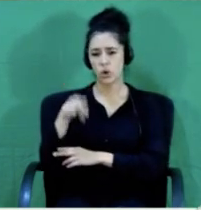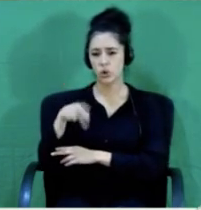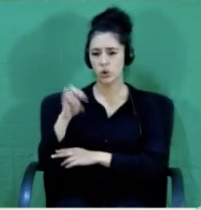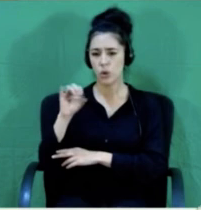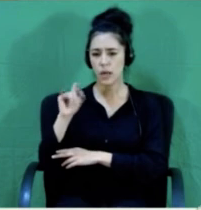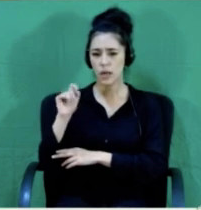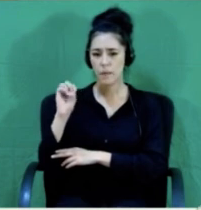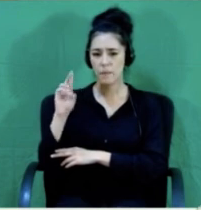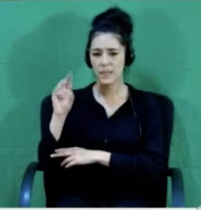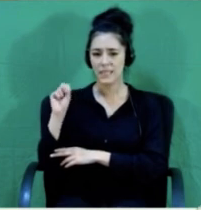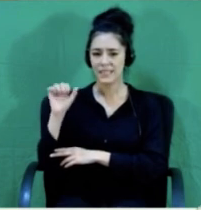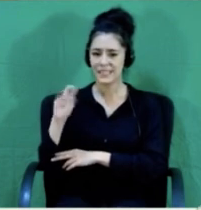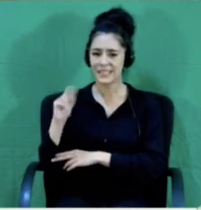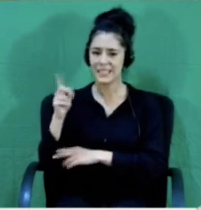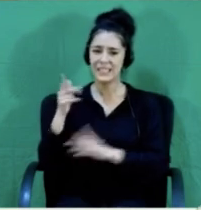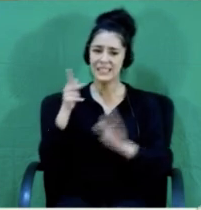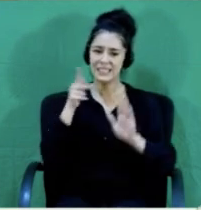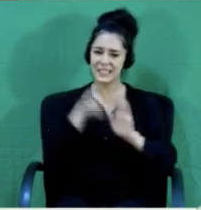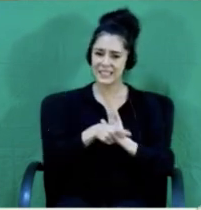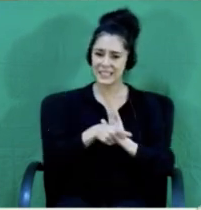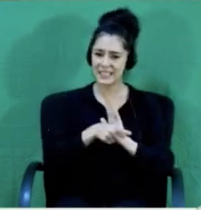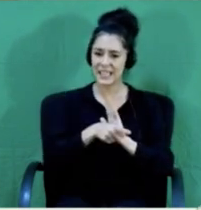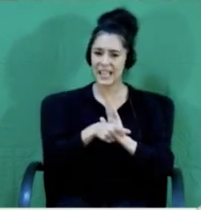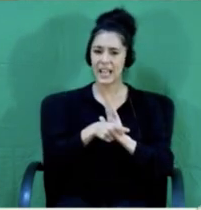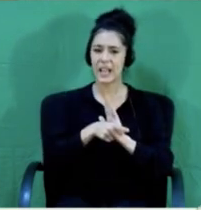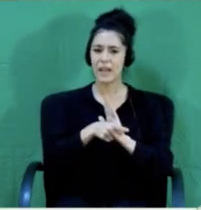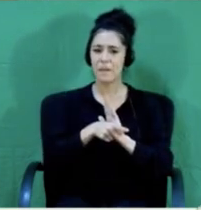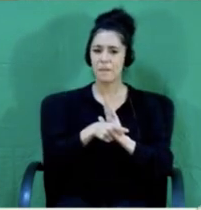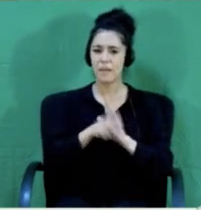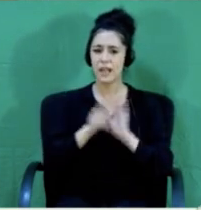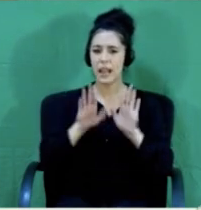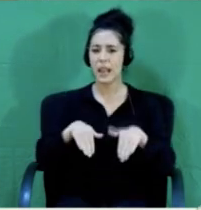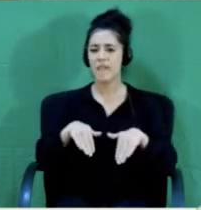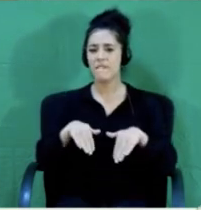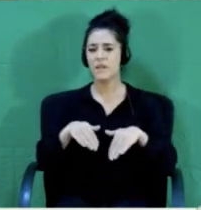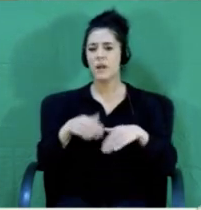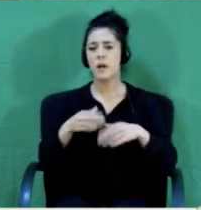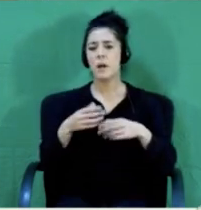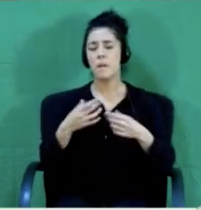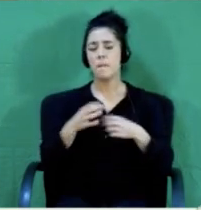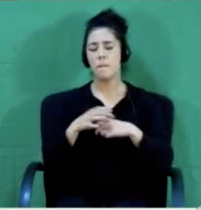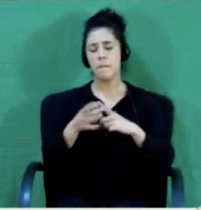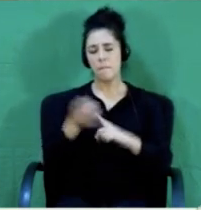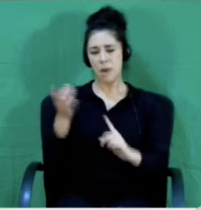of Marenridge that was stabbed and left paralysed. Honour your